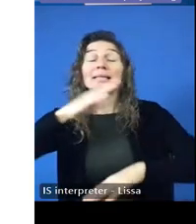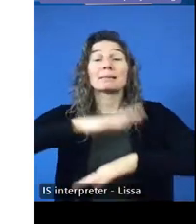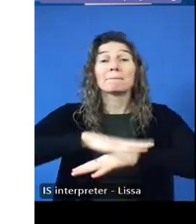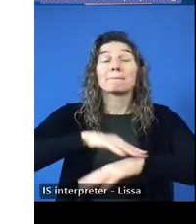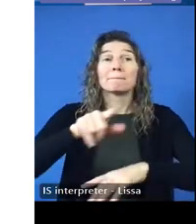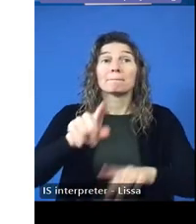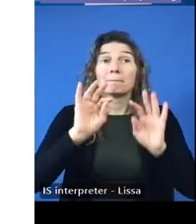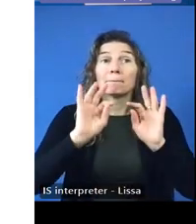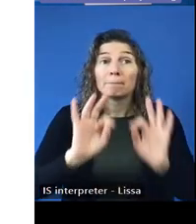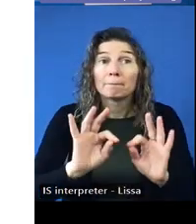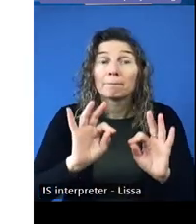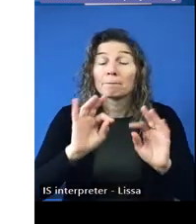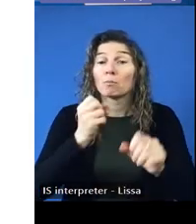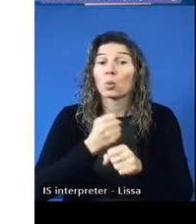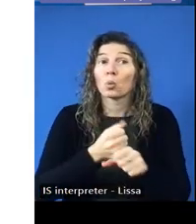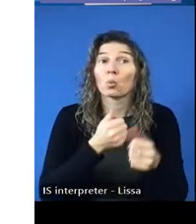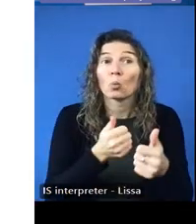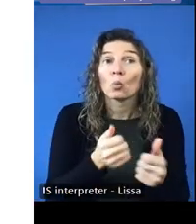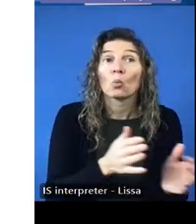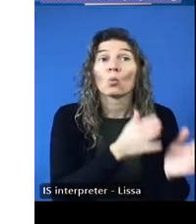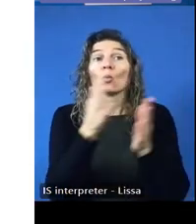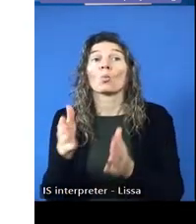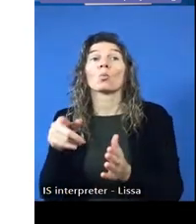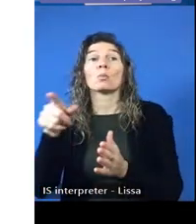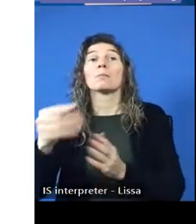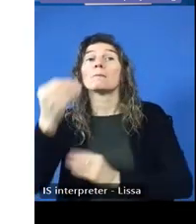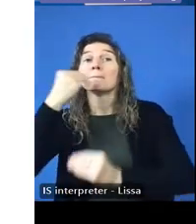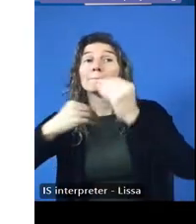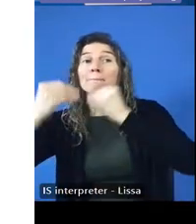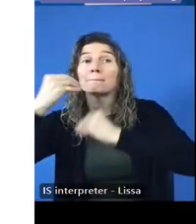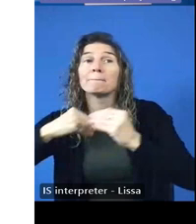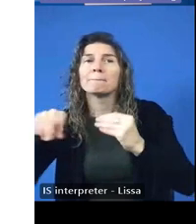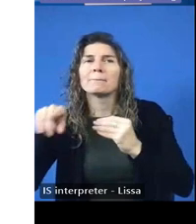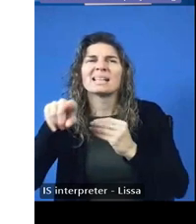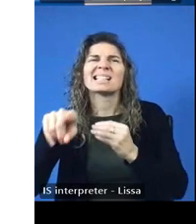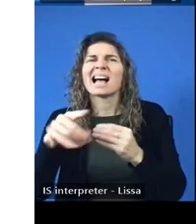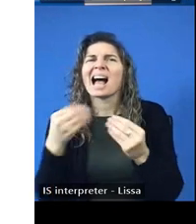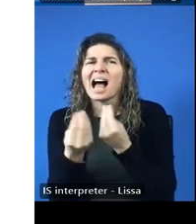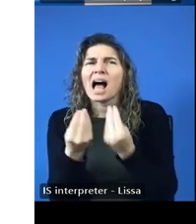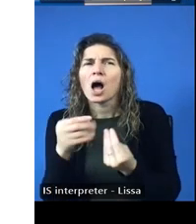feeding techniques, and counseling caregivers on nutrition and feeding, to name a few.